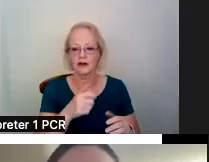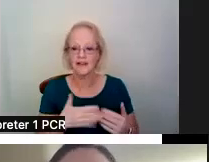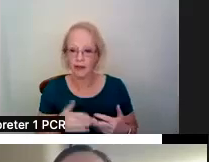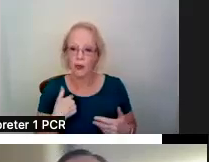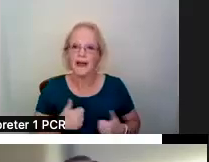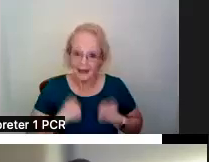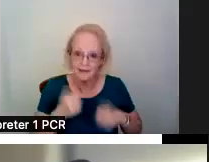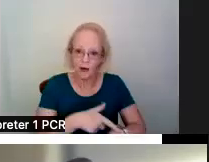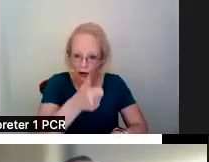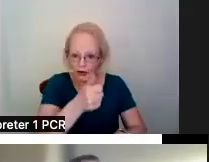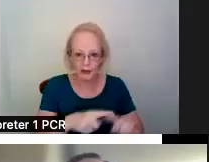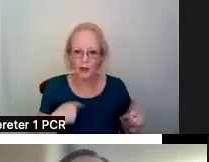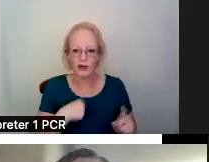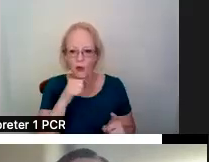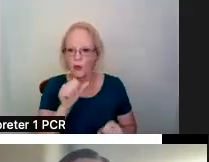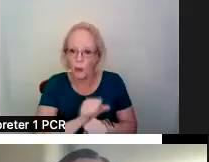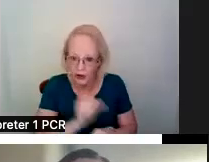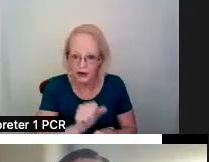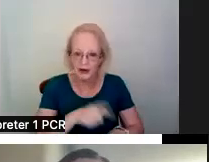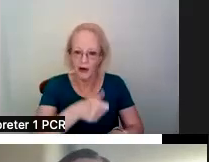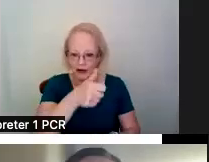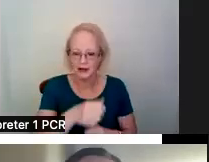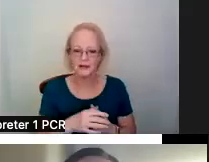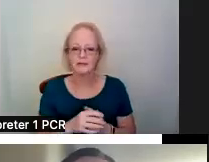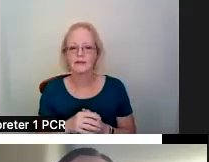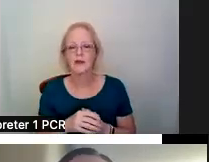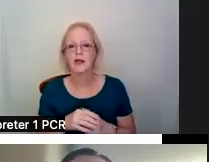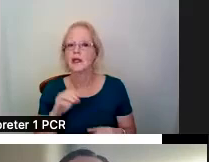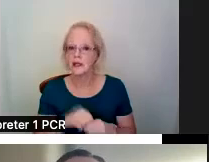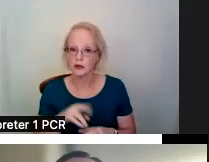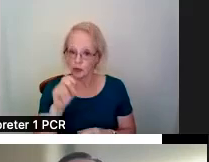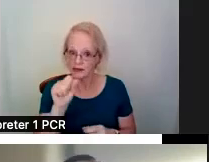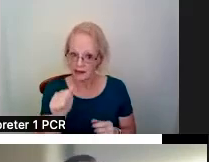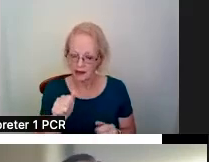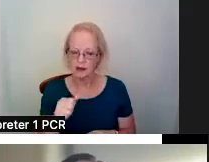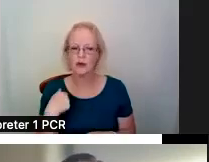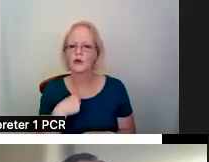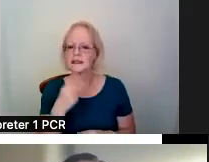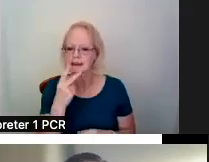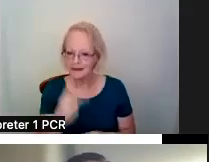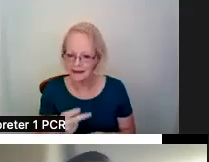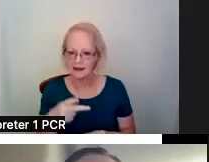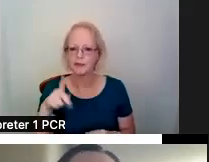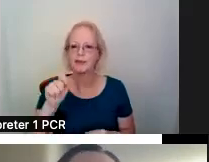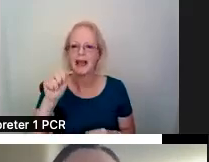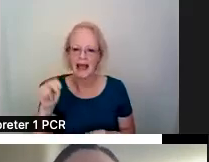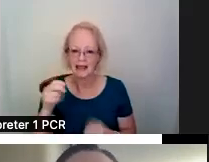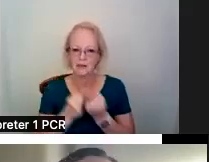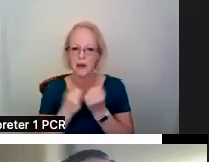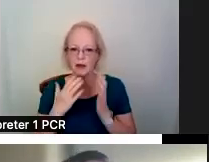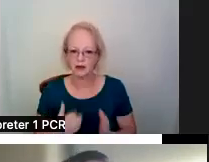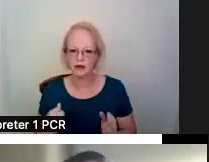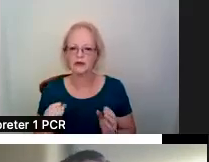living now. Increasingly in the United States, at least, we see plan sponsors more likely